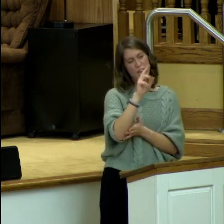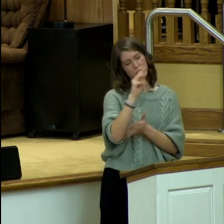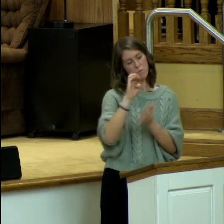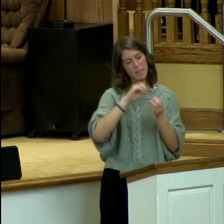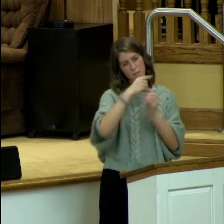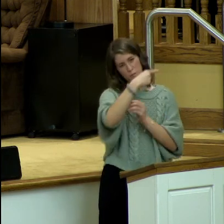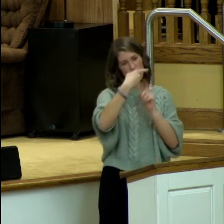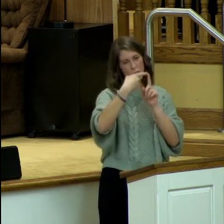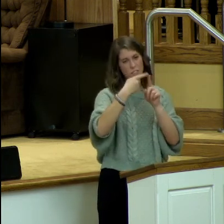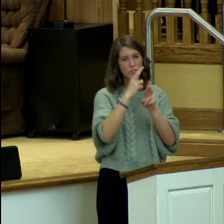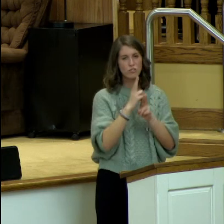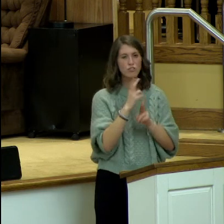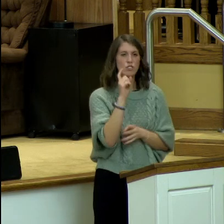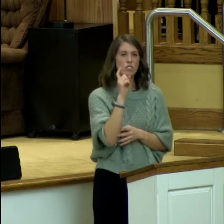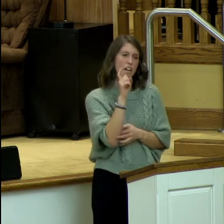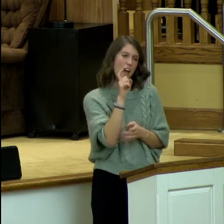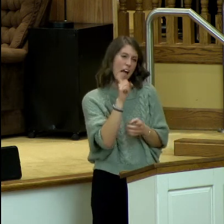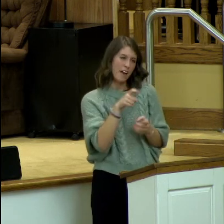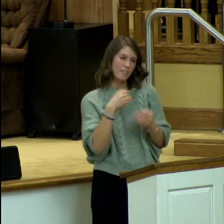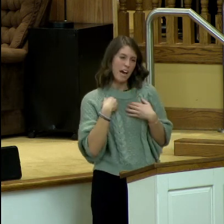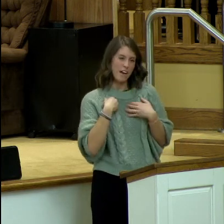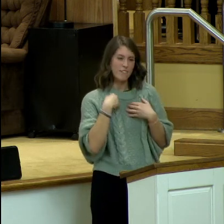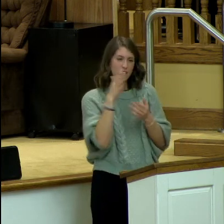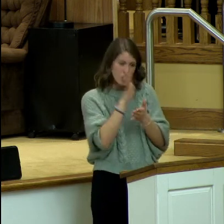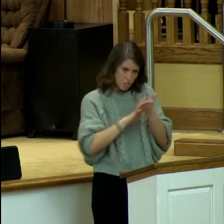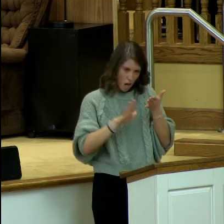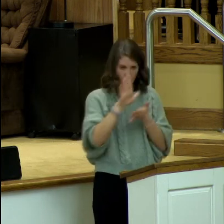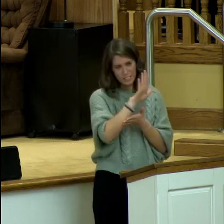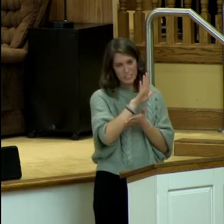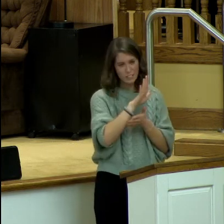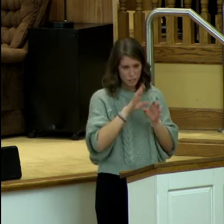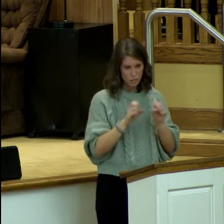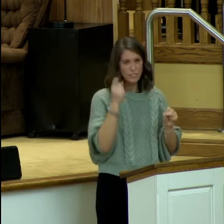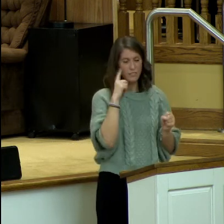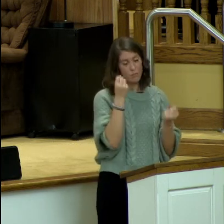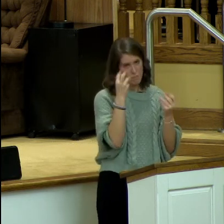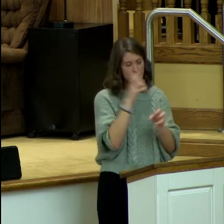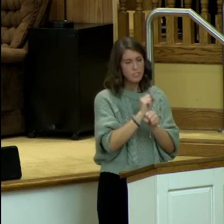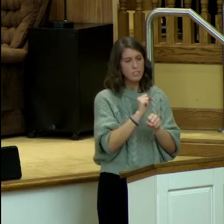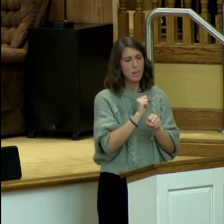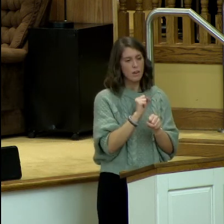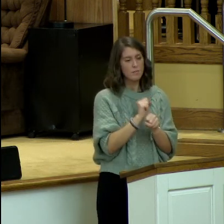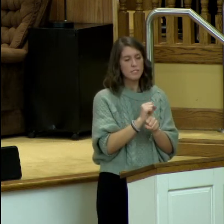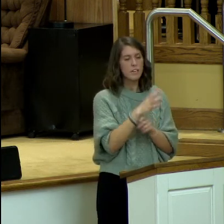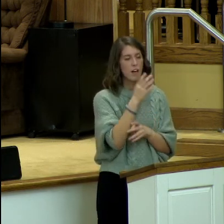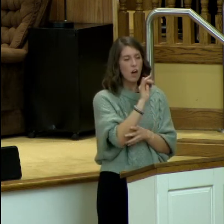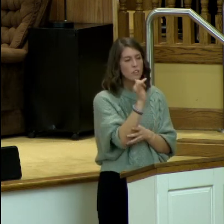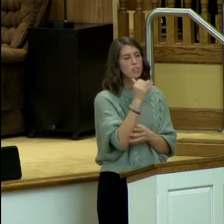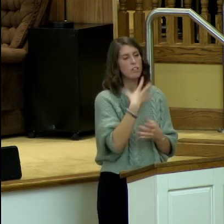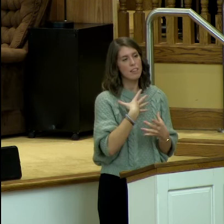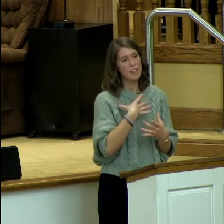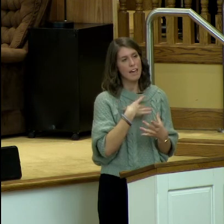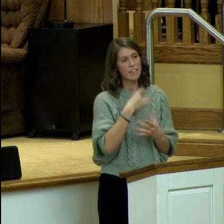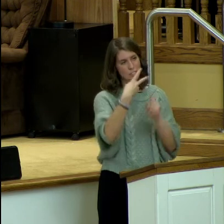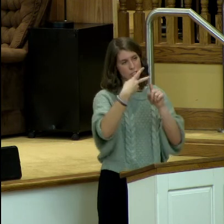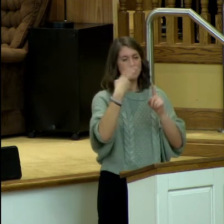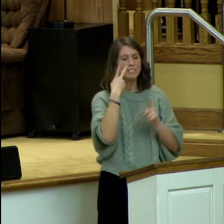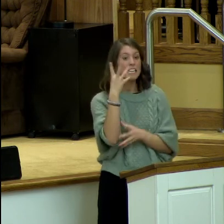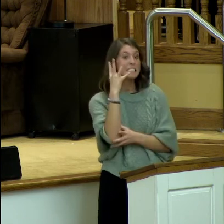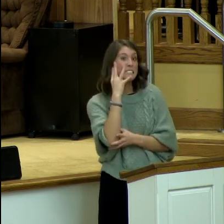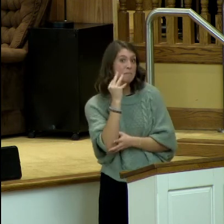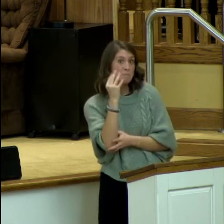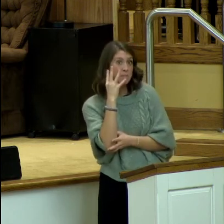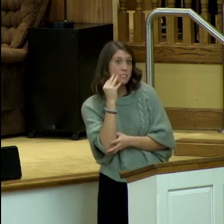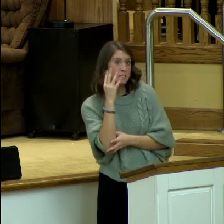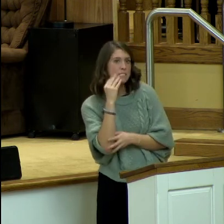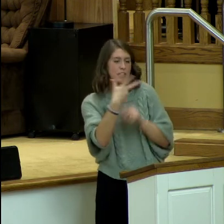Number one, usually a lot of times you have to have some kind of a college degree for lots of jobs. Number two, a lot of times they like to see experience.